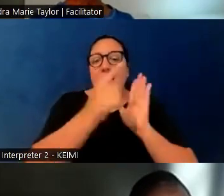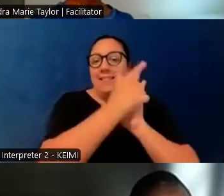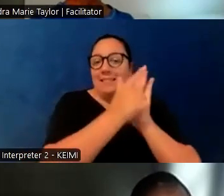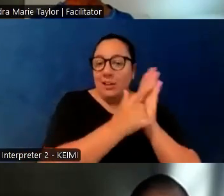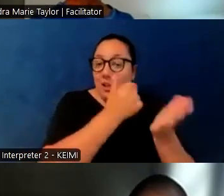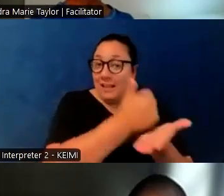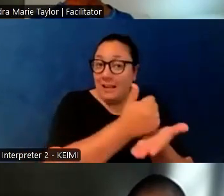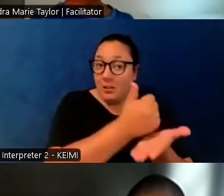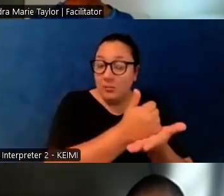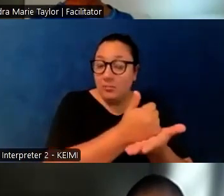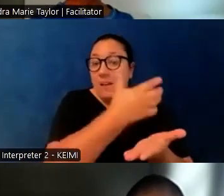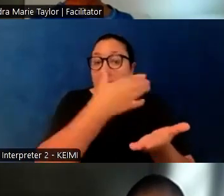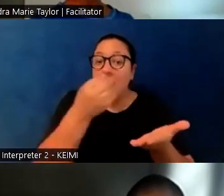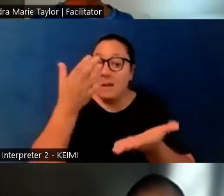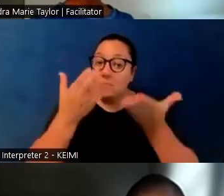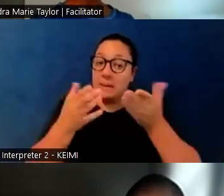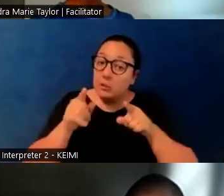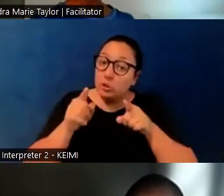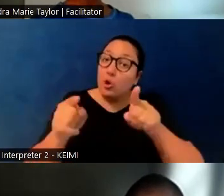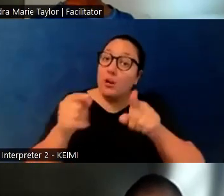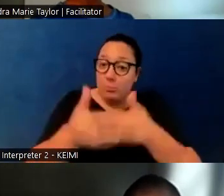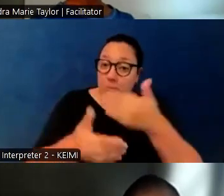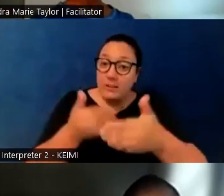check-in during the process.